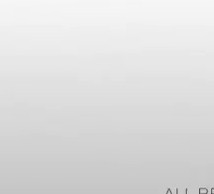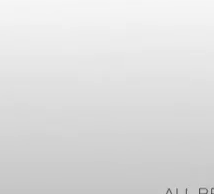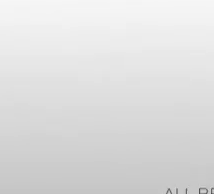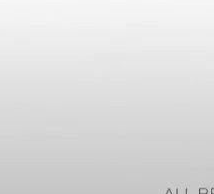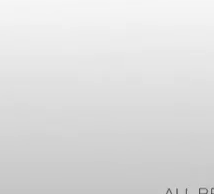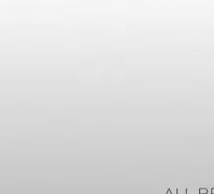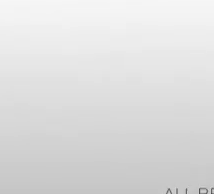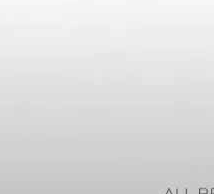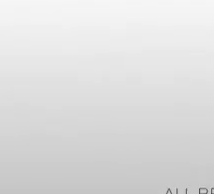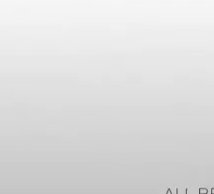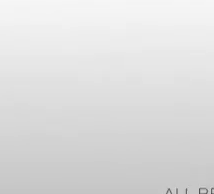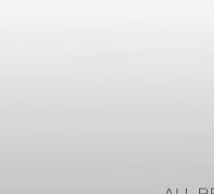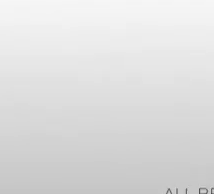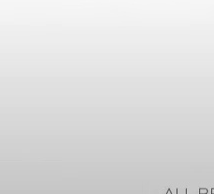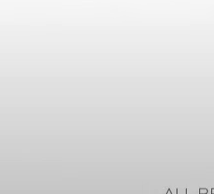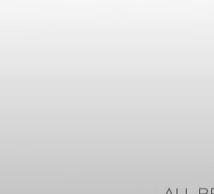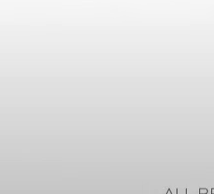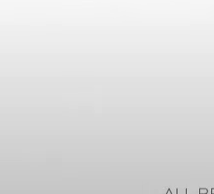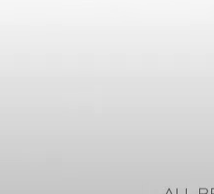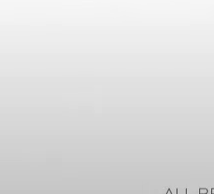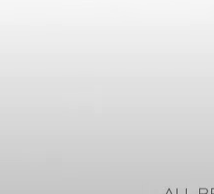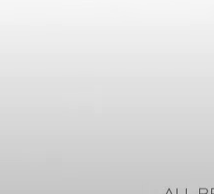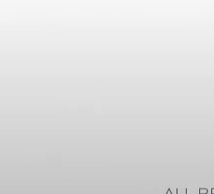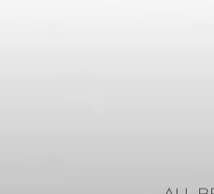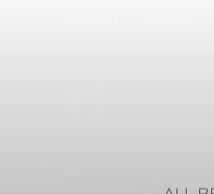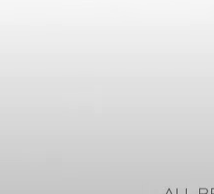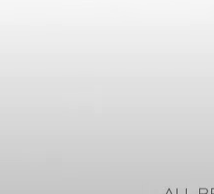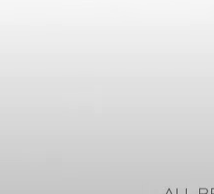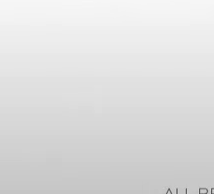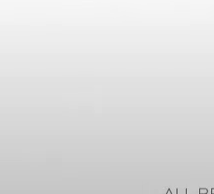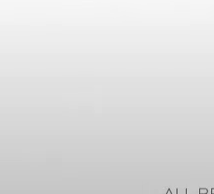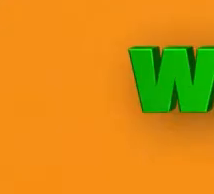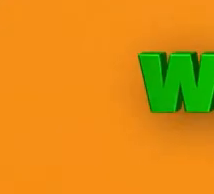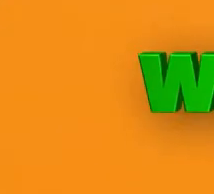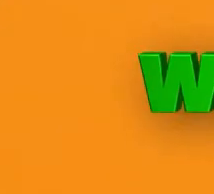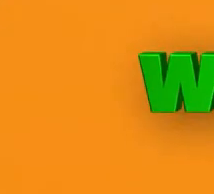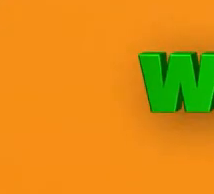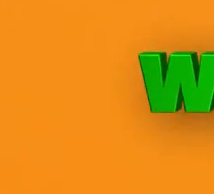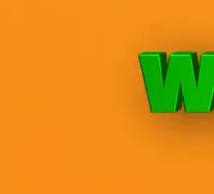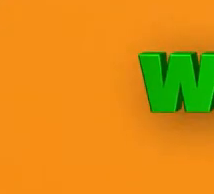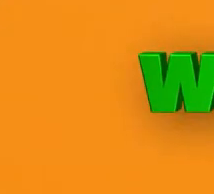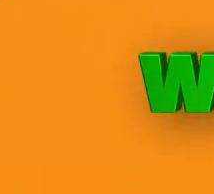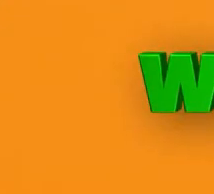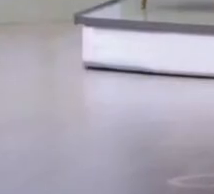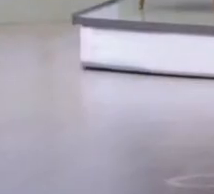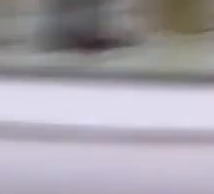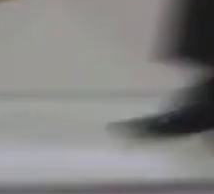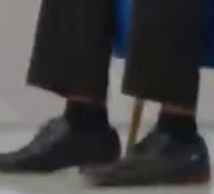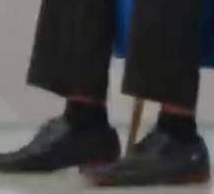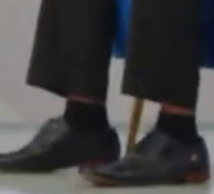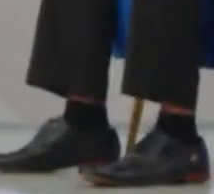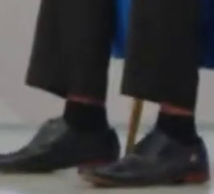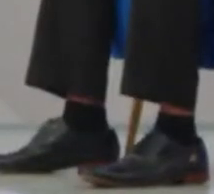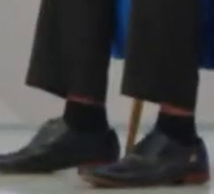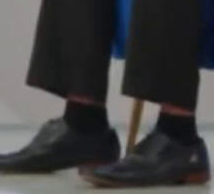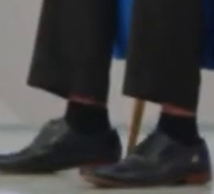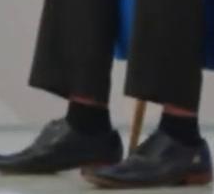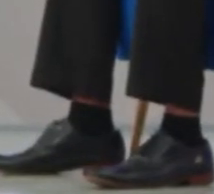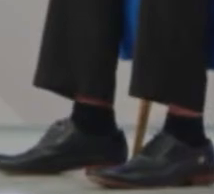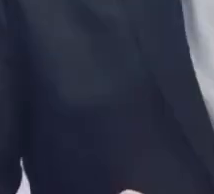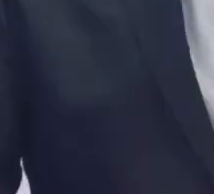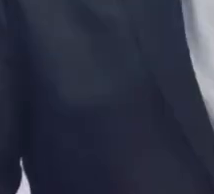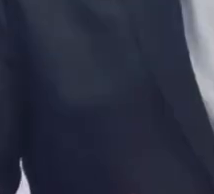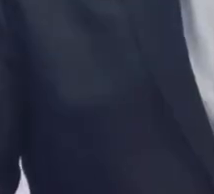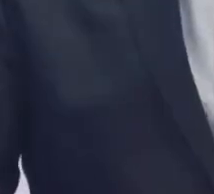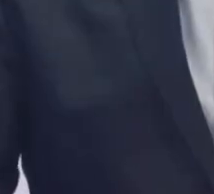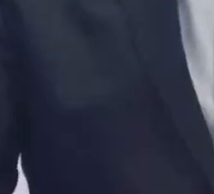Best cover for the best value. CG United. Good like that. Why should one use turmeric XL? Just because the bottle says take two a day,